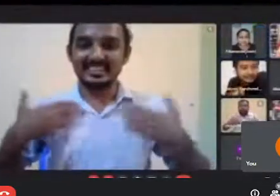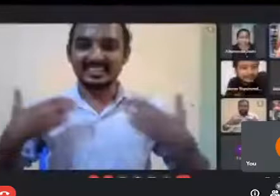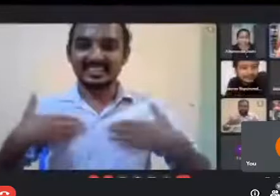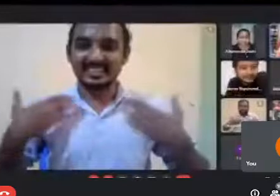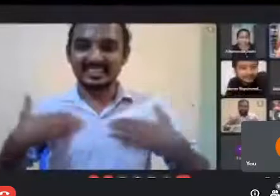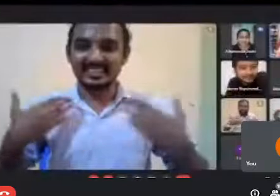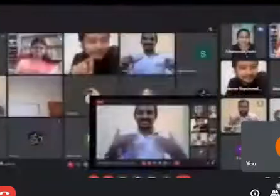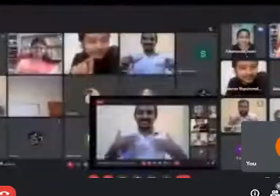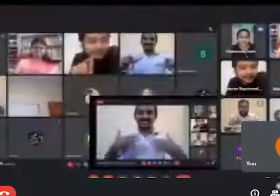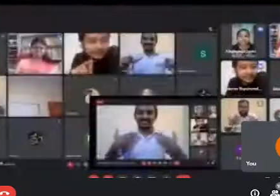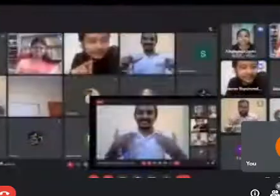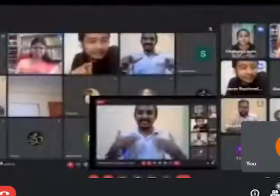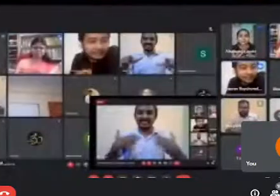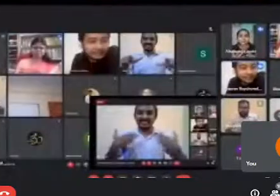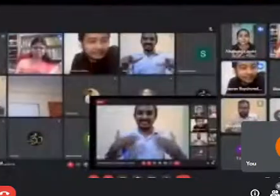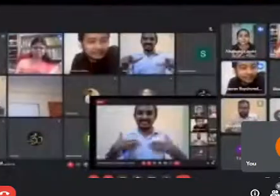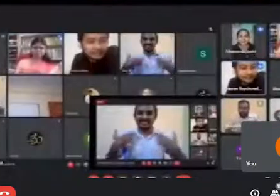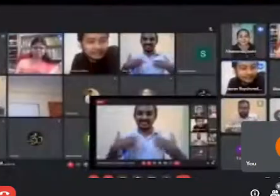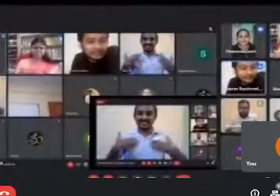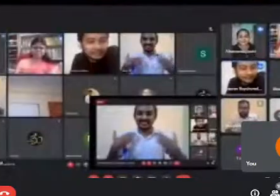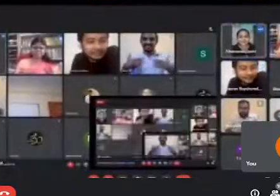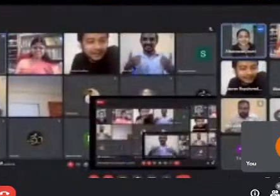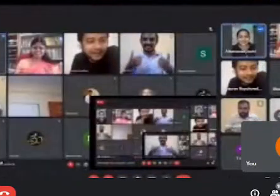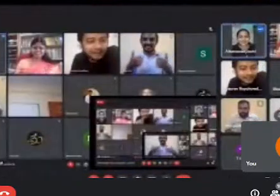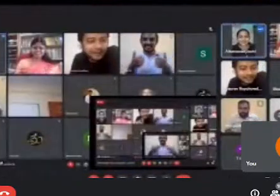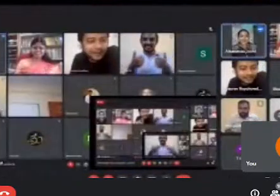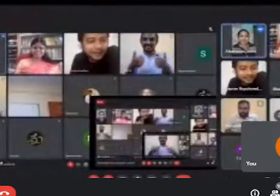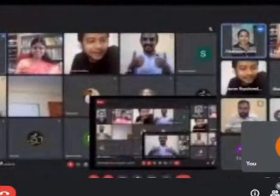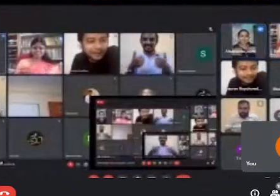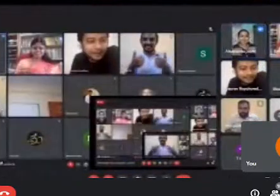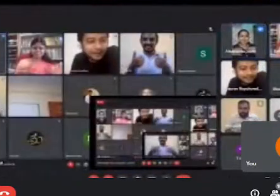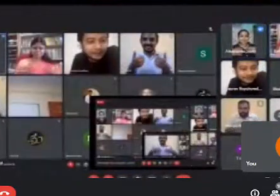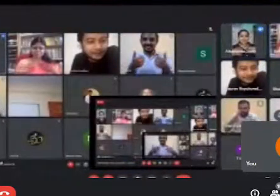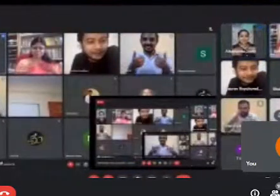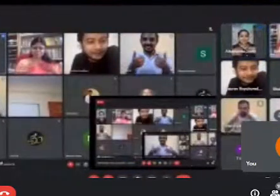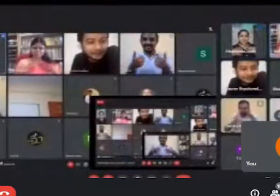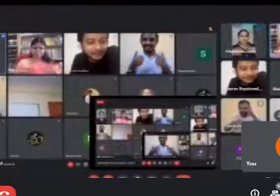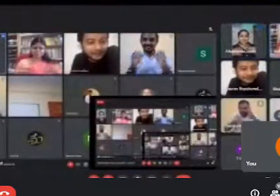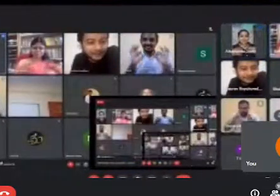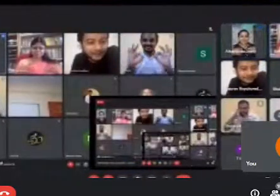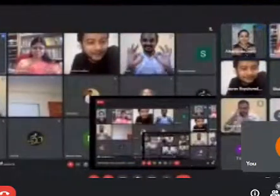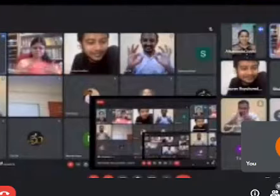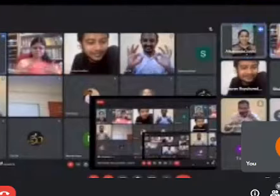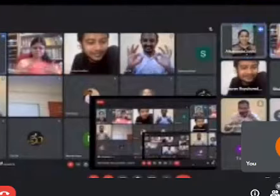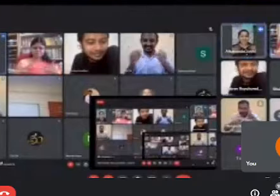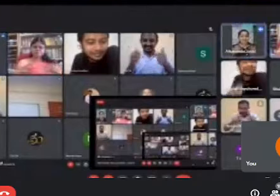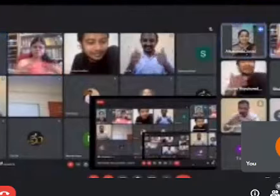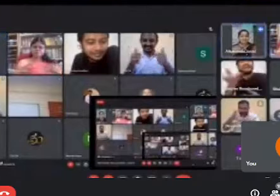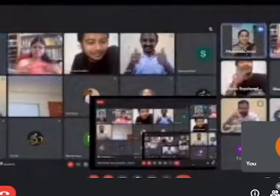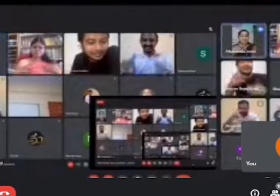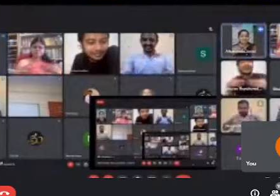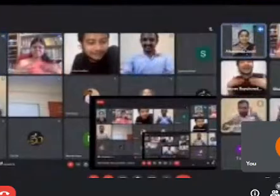also continue doing that. Happy. This is Yes. happy sign.